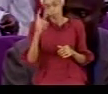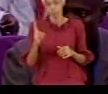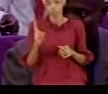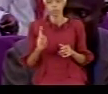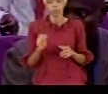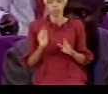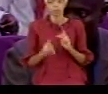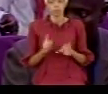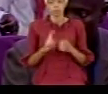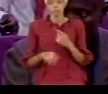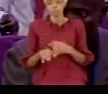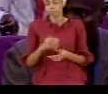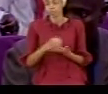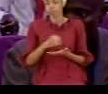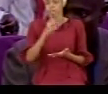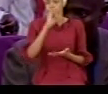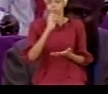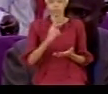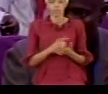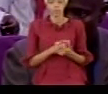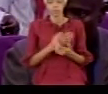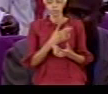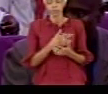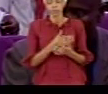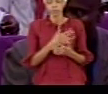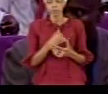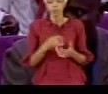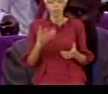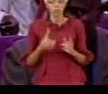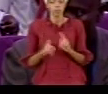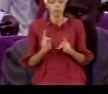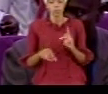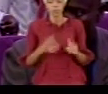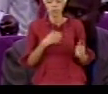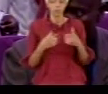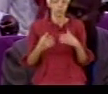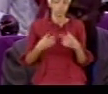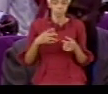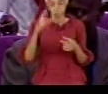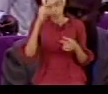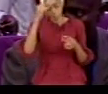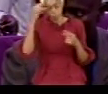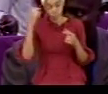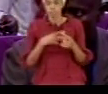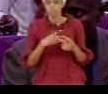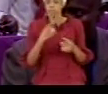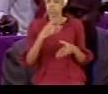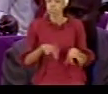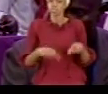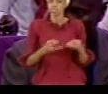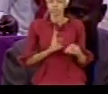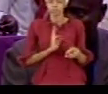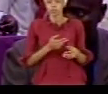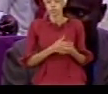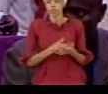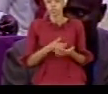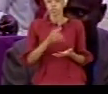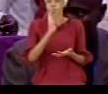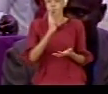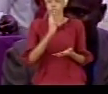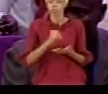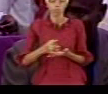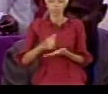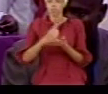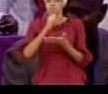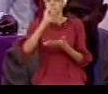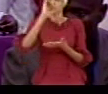To three. Wherefore the people did chide with Moses and said, Give us water that we may drink. And Moses said unto them,